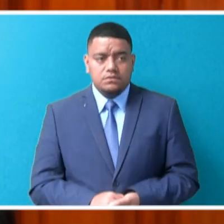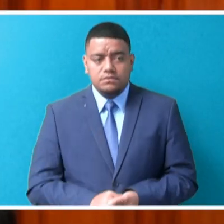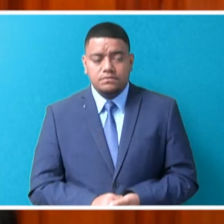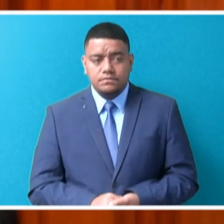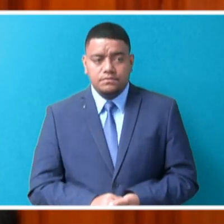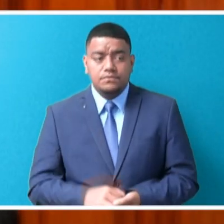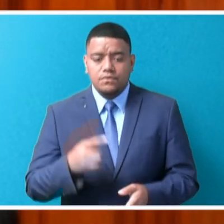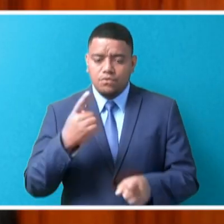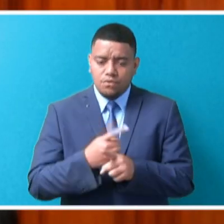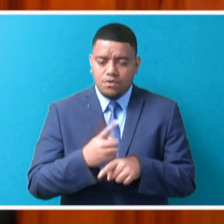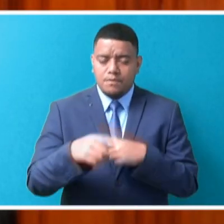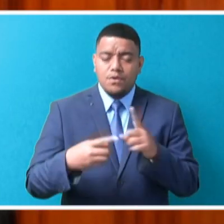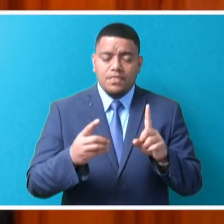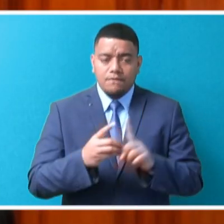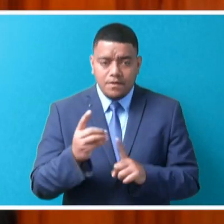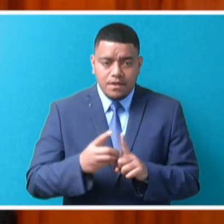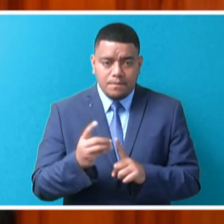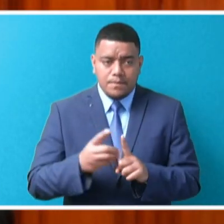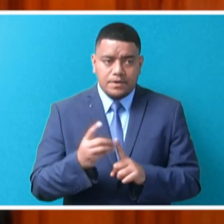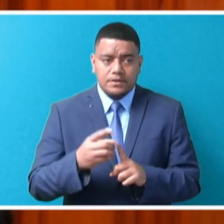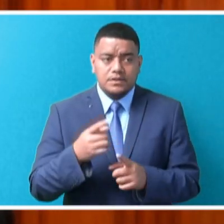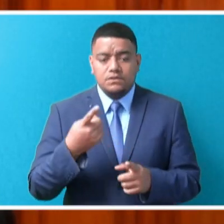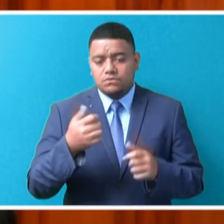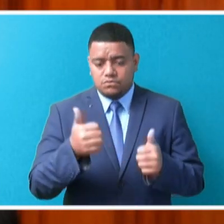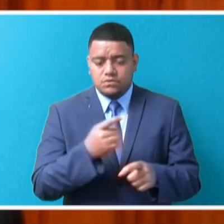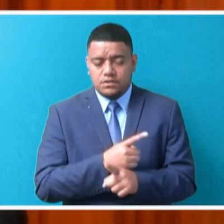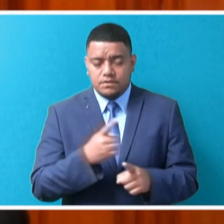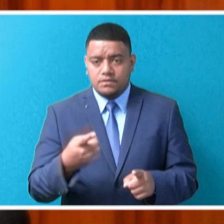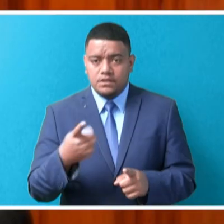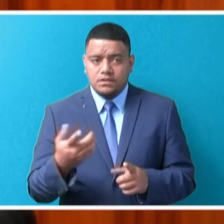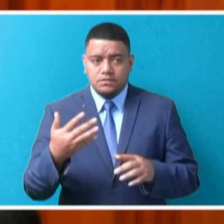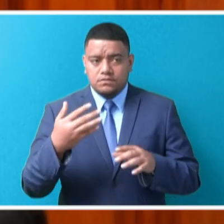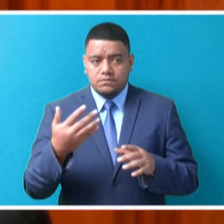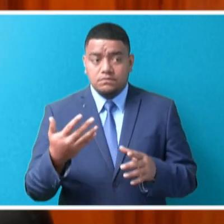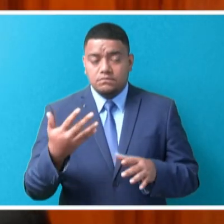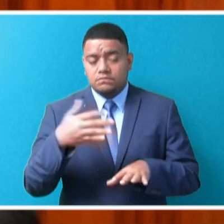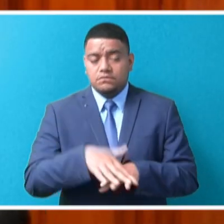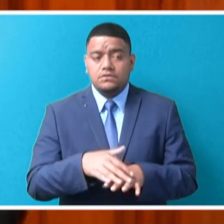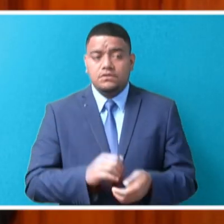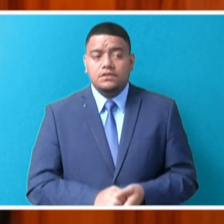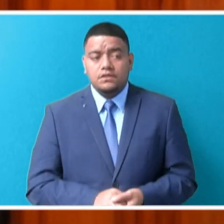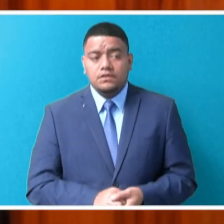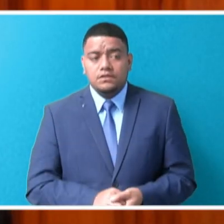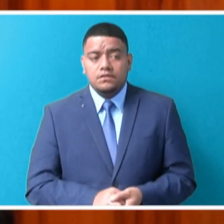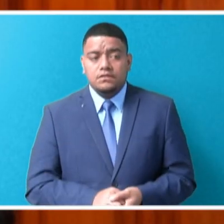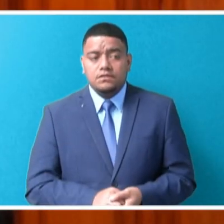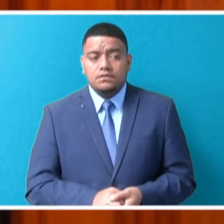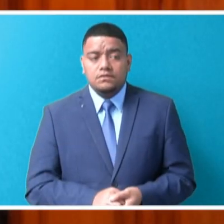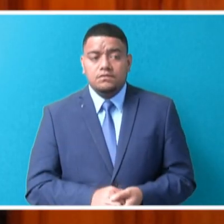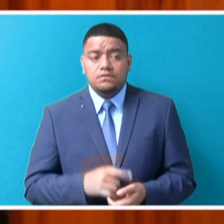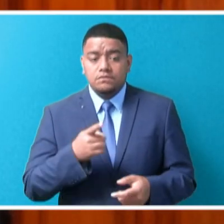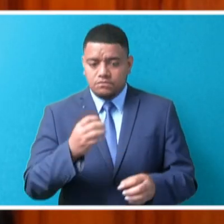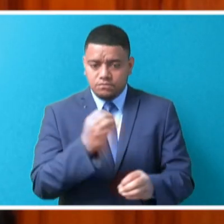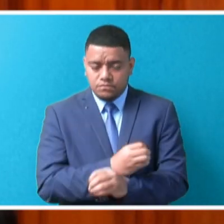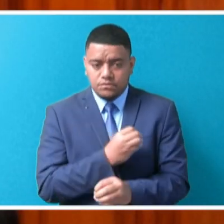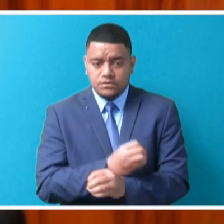spoke of sustainable development grounded in good governance and inclusivity. The forest strategy directly operationalizes these